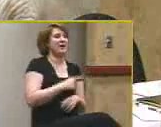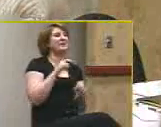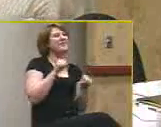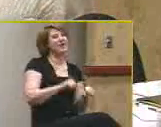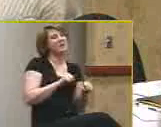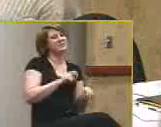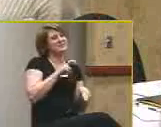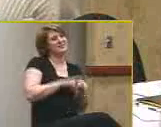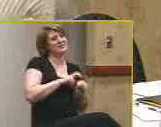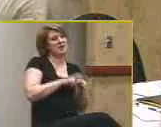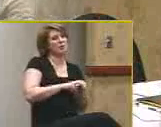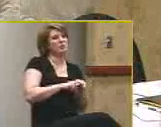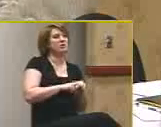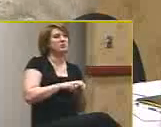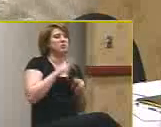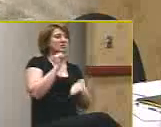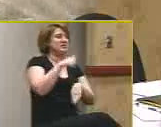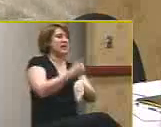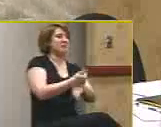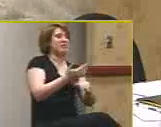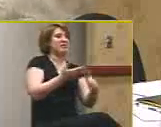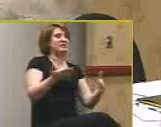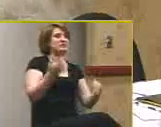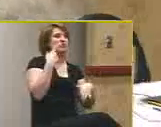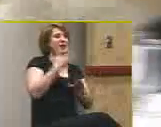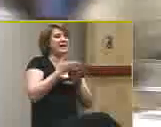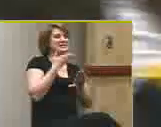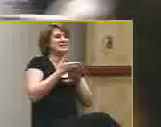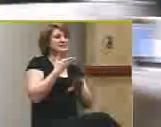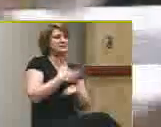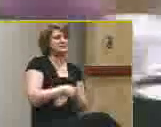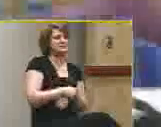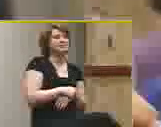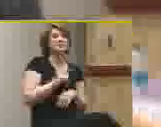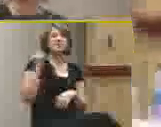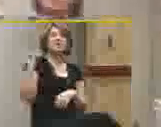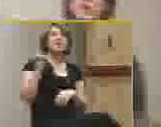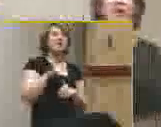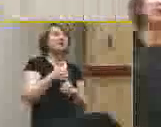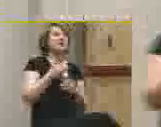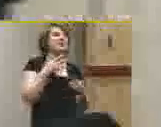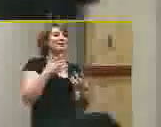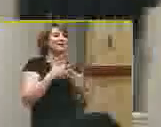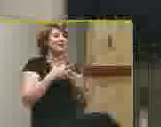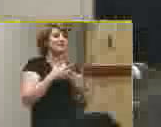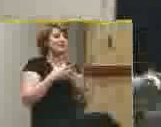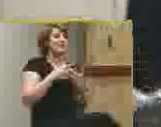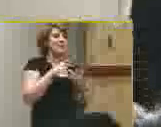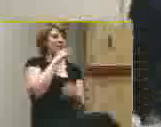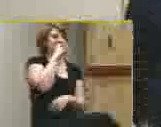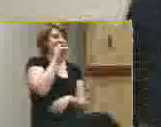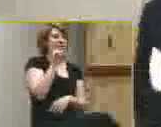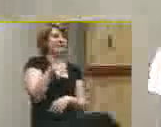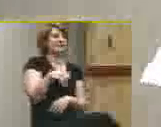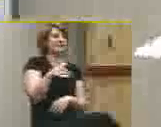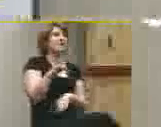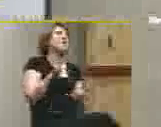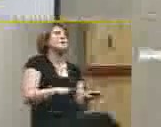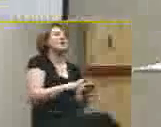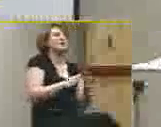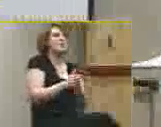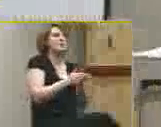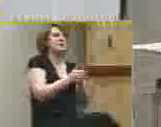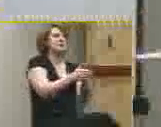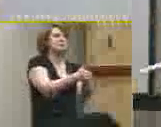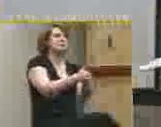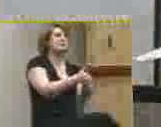kind of set some of those things up as antecedents. Another thing that fits into a kid like this is behavior momentum, where you've got